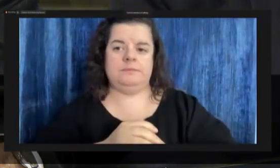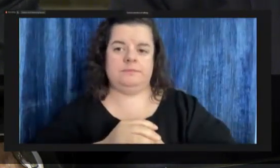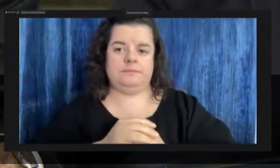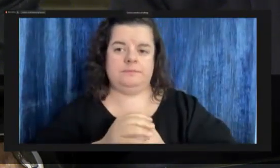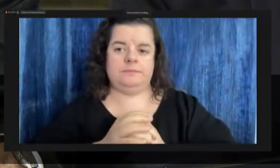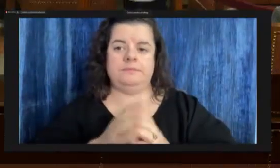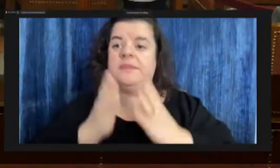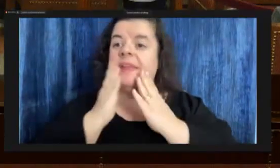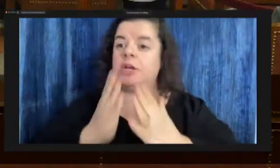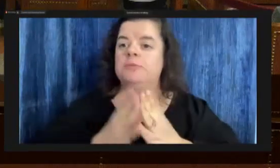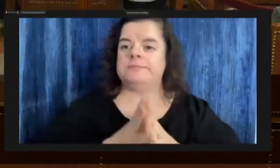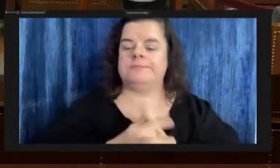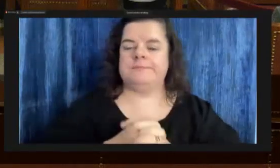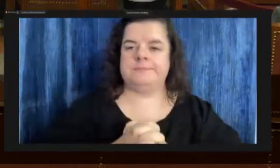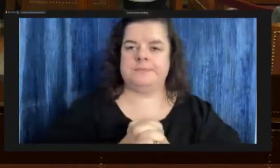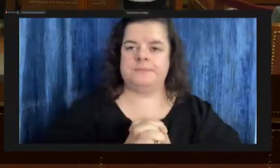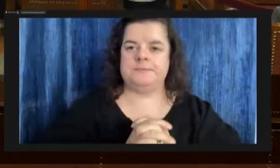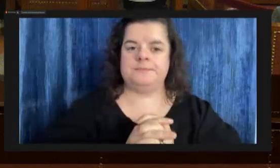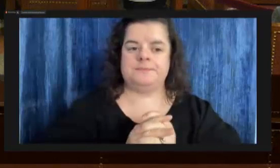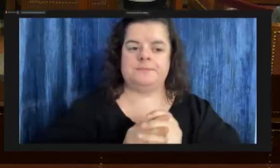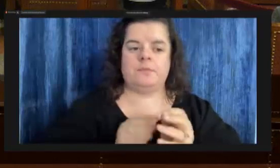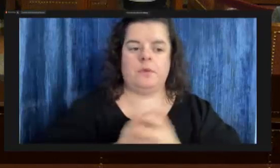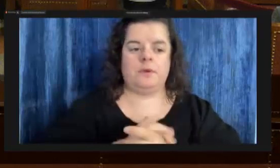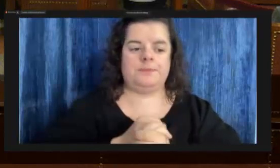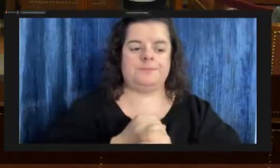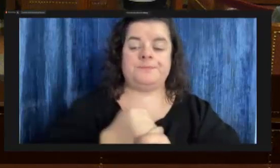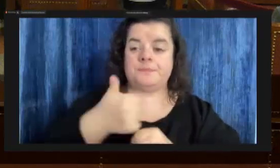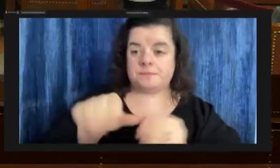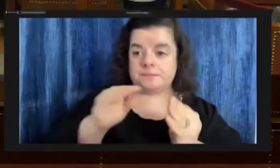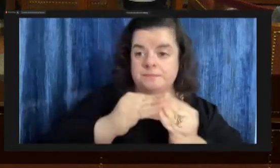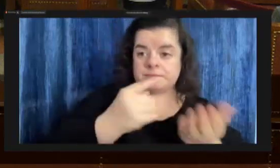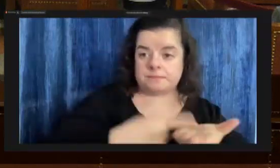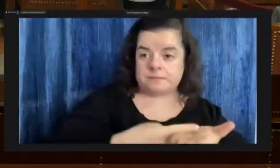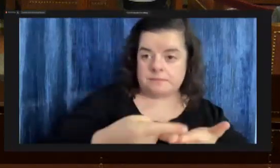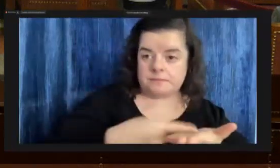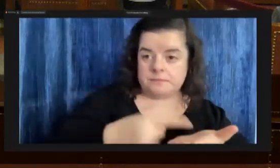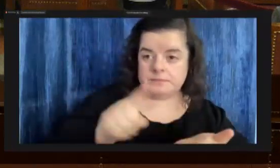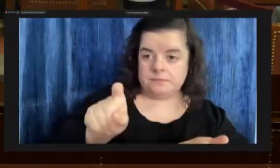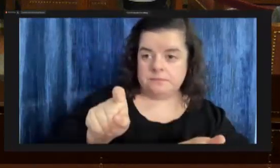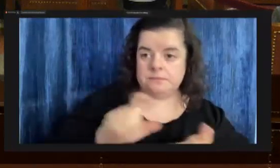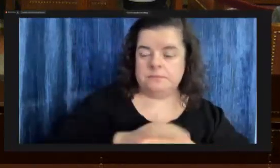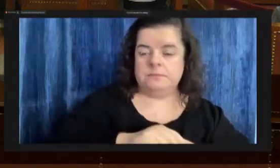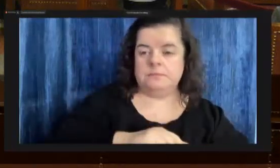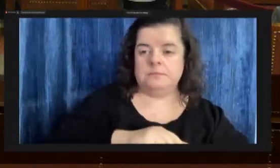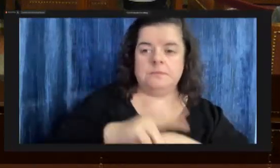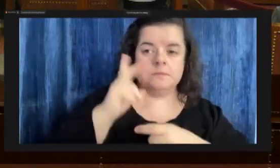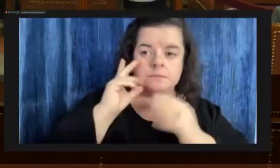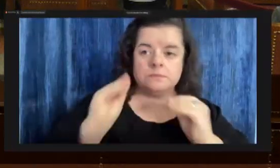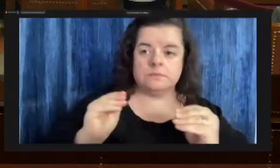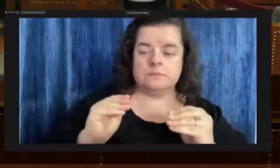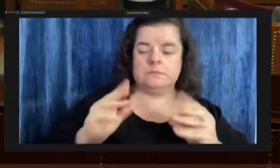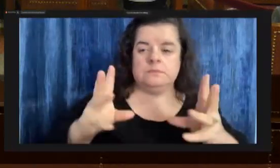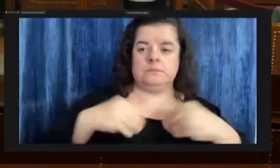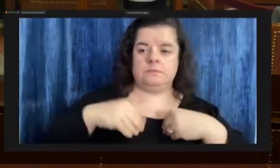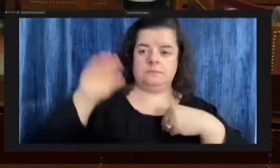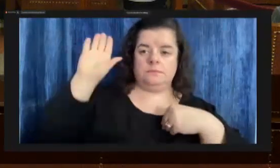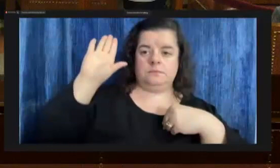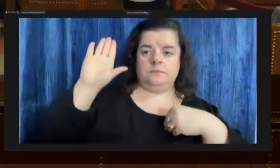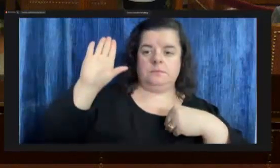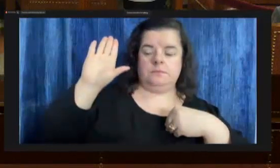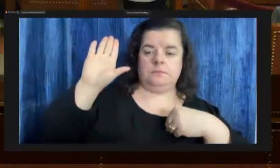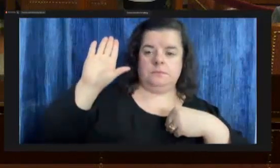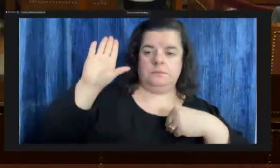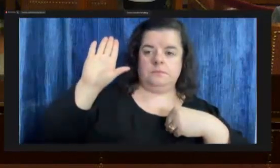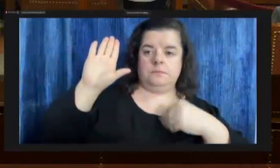Thank you. Any further discussion? Seeing none, all those in favor say aye. Aye.